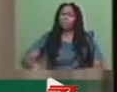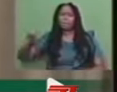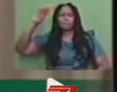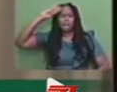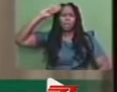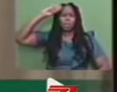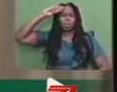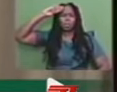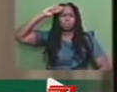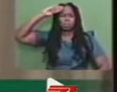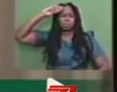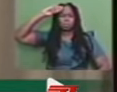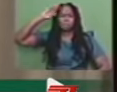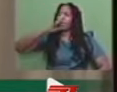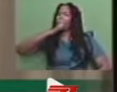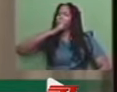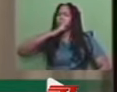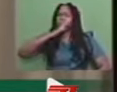work.